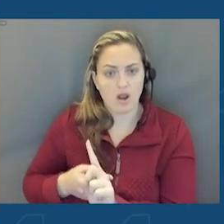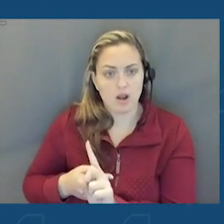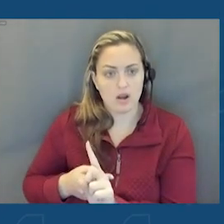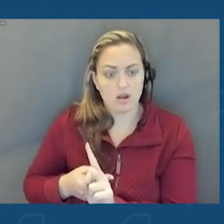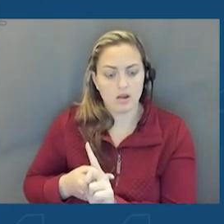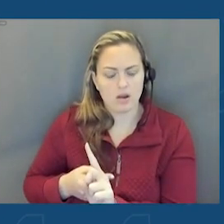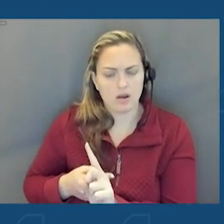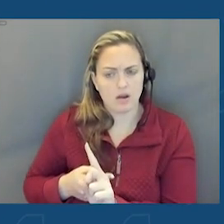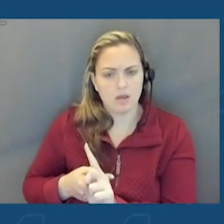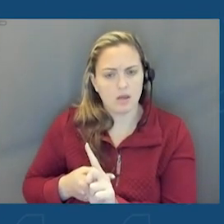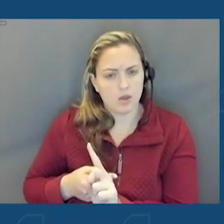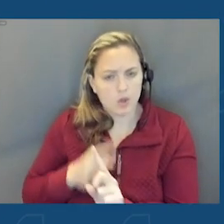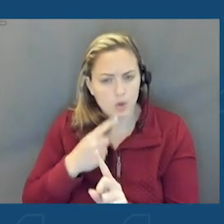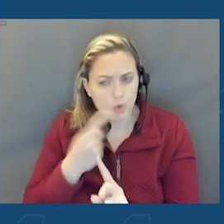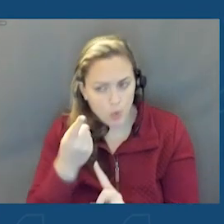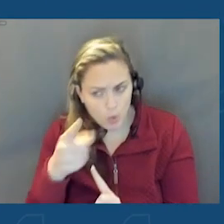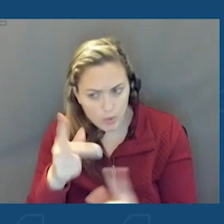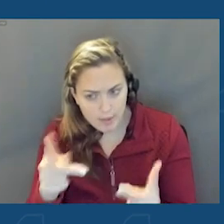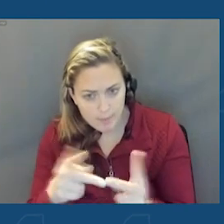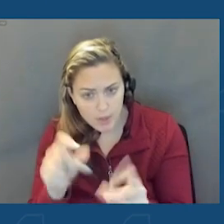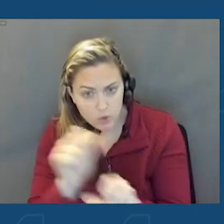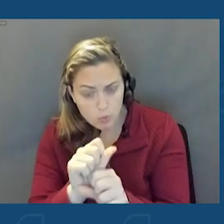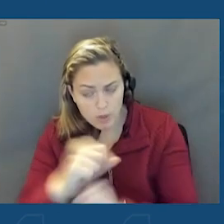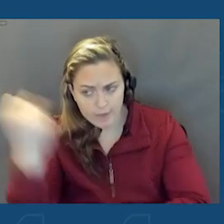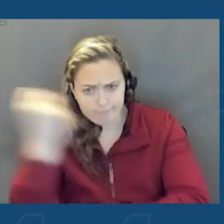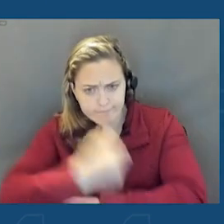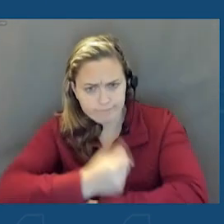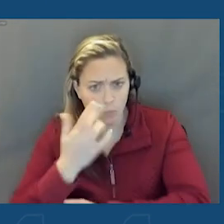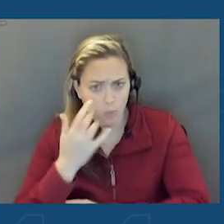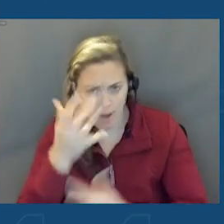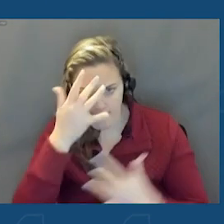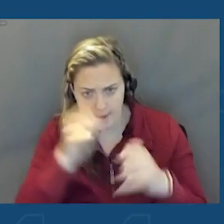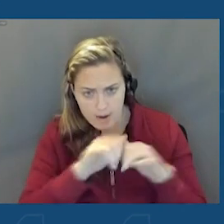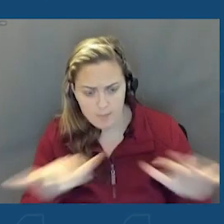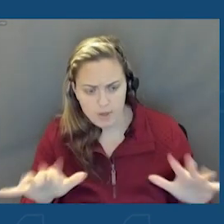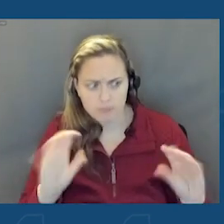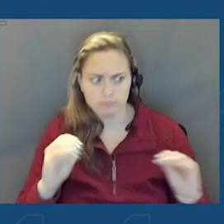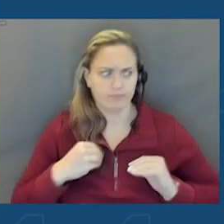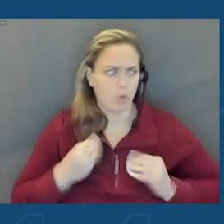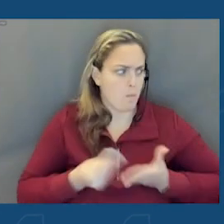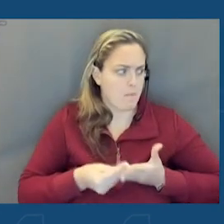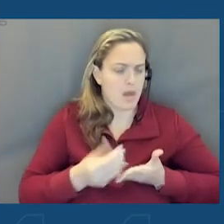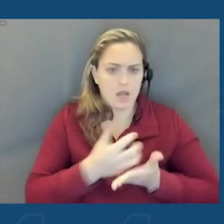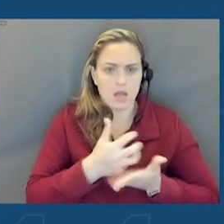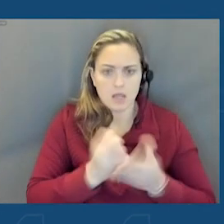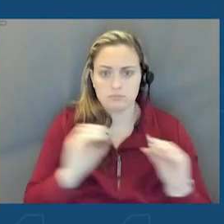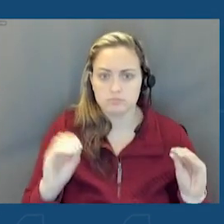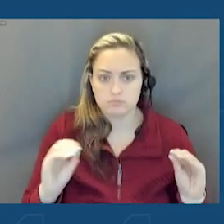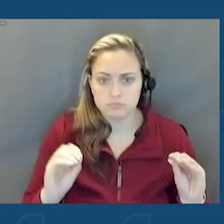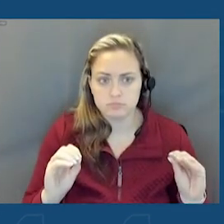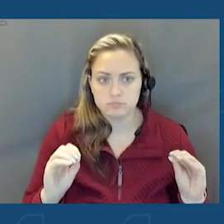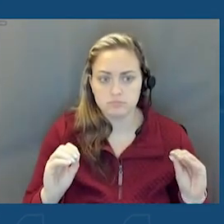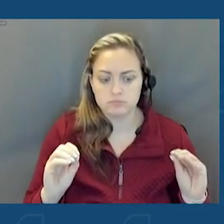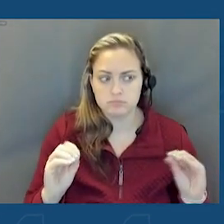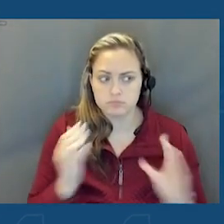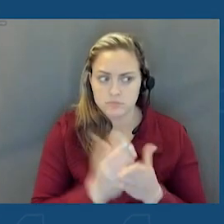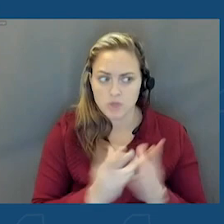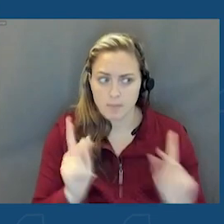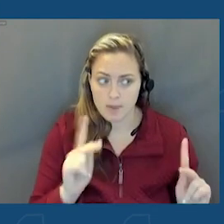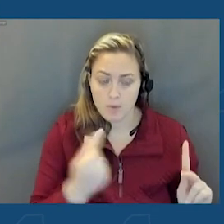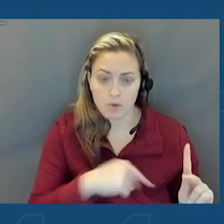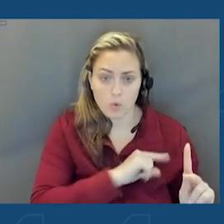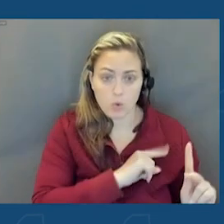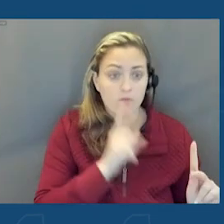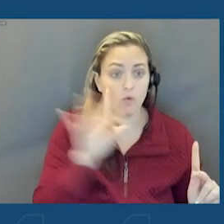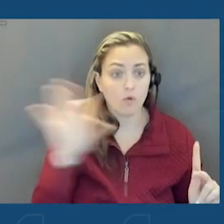told the place you're working is shut down because of the pandemic. You have no money coming in. And some people were eligible for